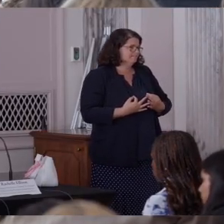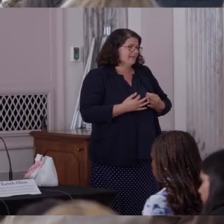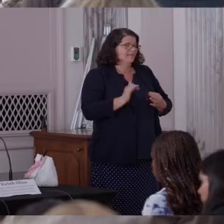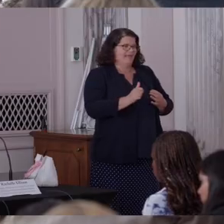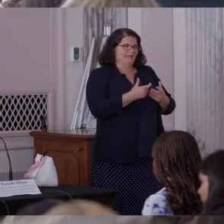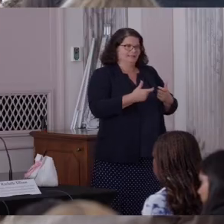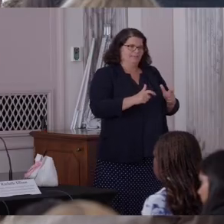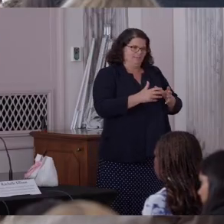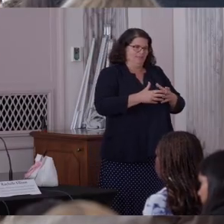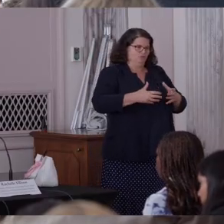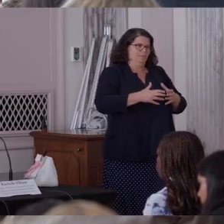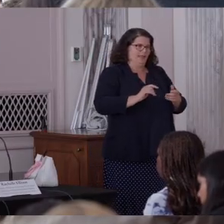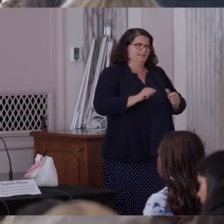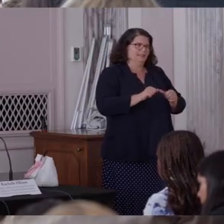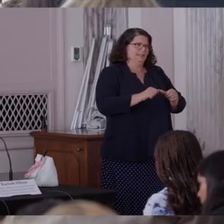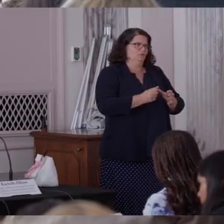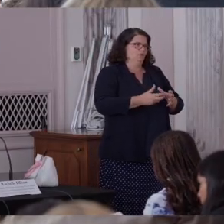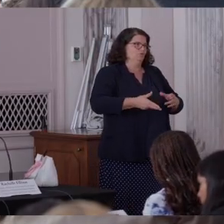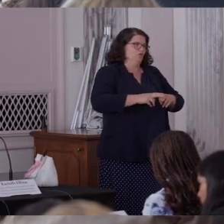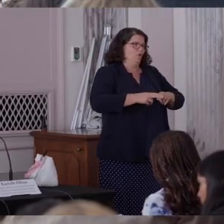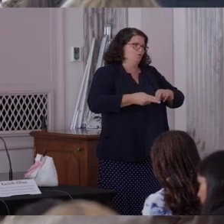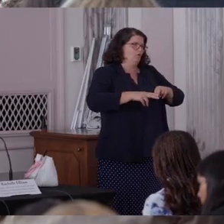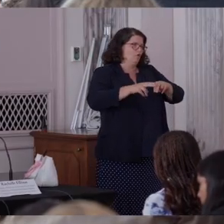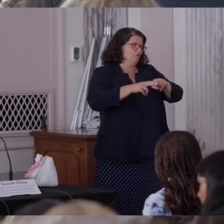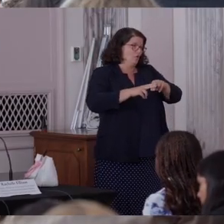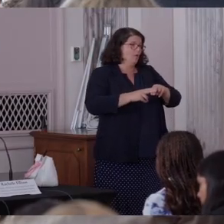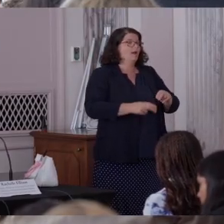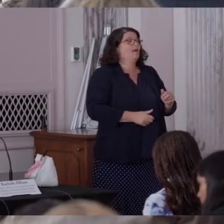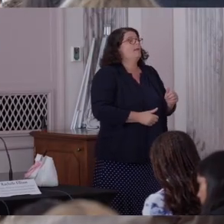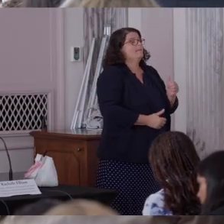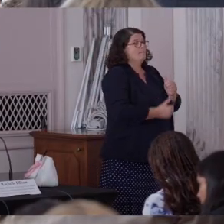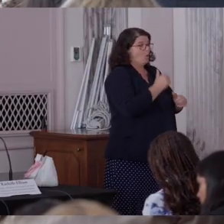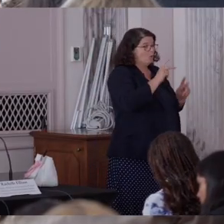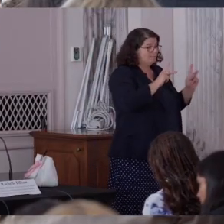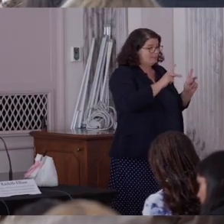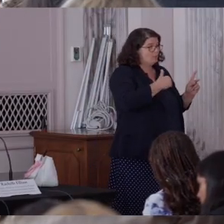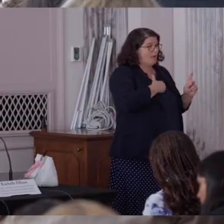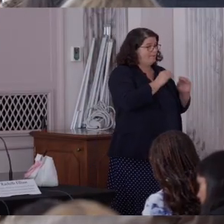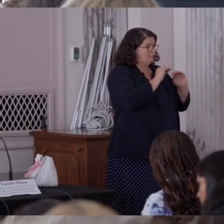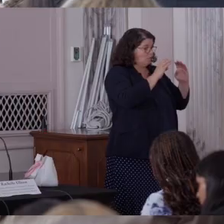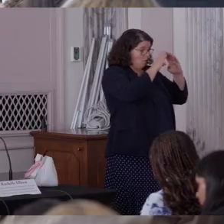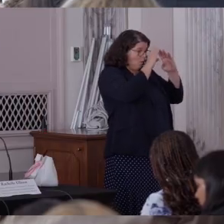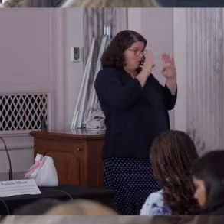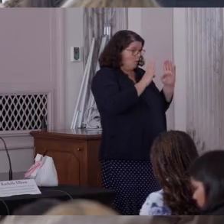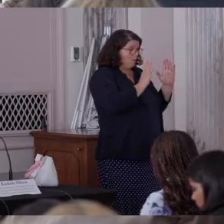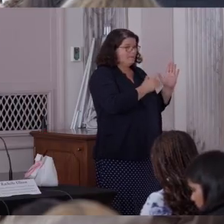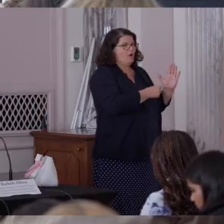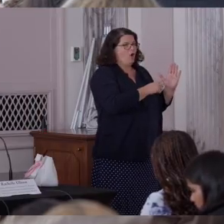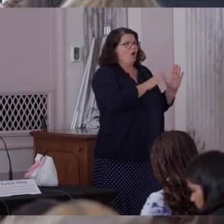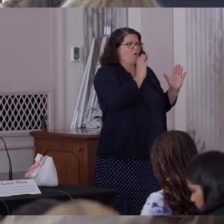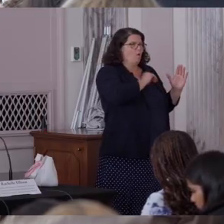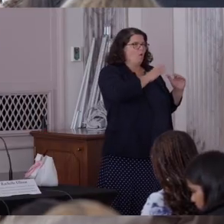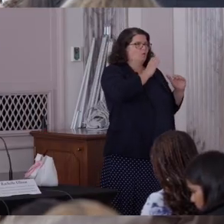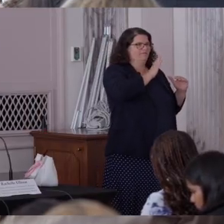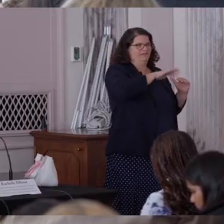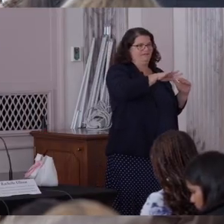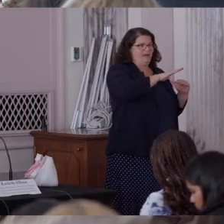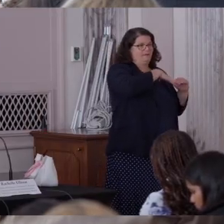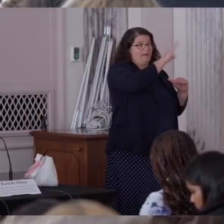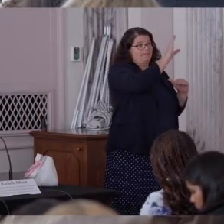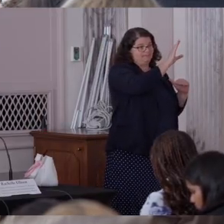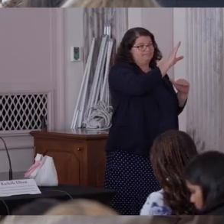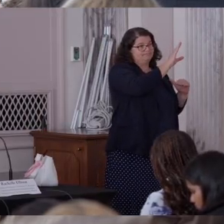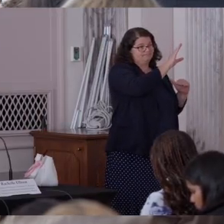of people who are unsheltered are 55 and older. So we don't have a need for